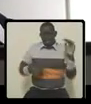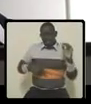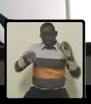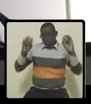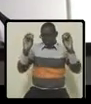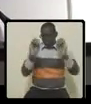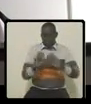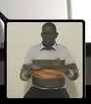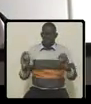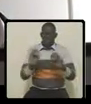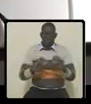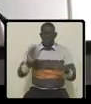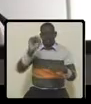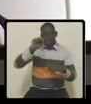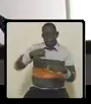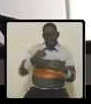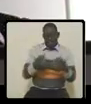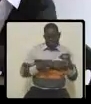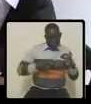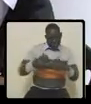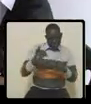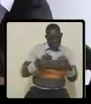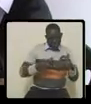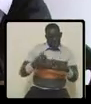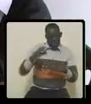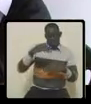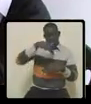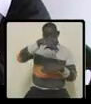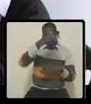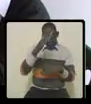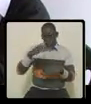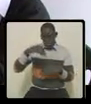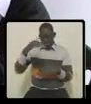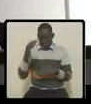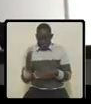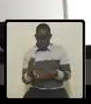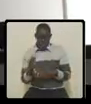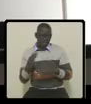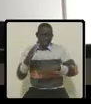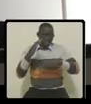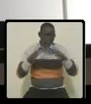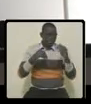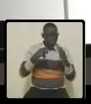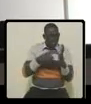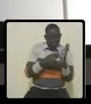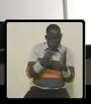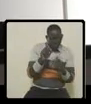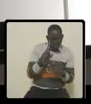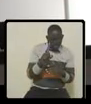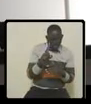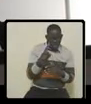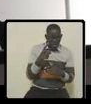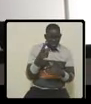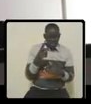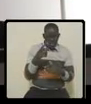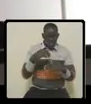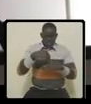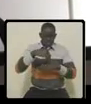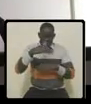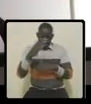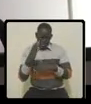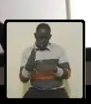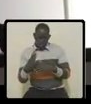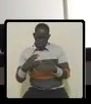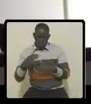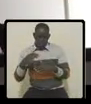these photographs should explain mountain building. What do you mean by mountain building? Well, fold mountains are formed by